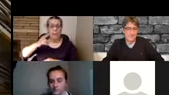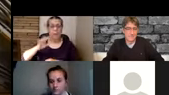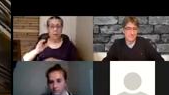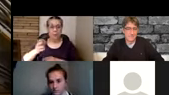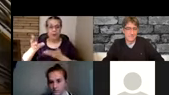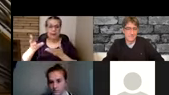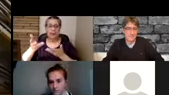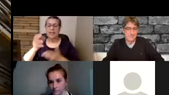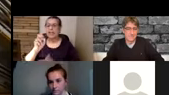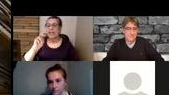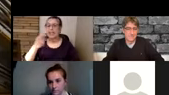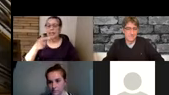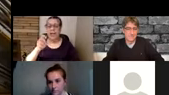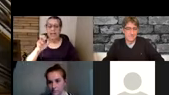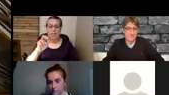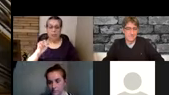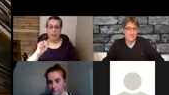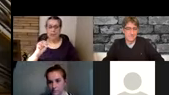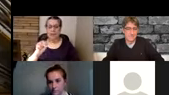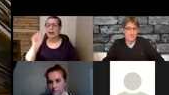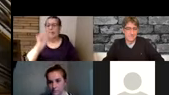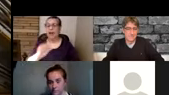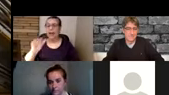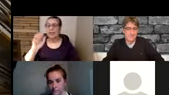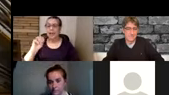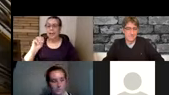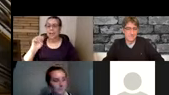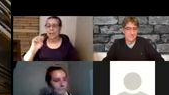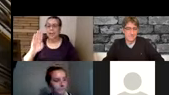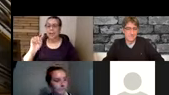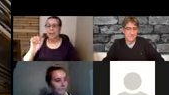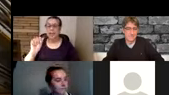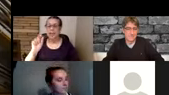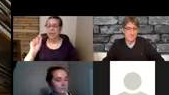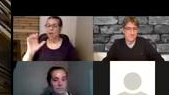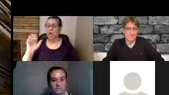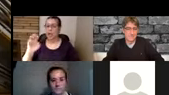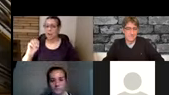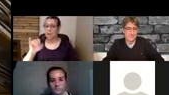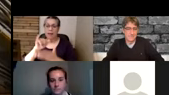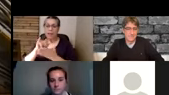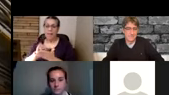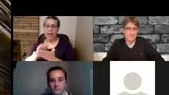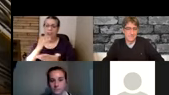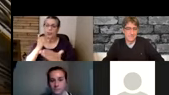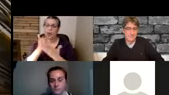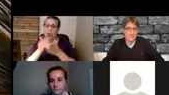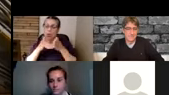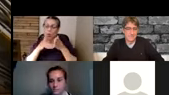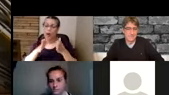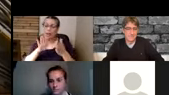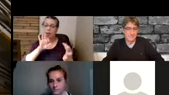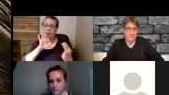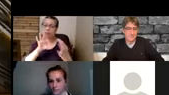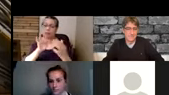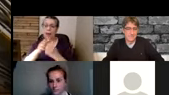publicengagement@mbta.com. And that is a great way for you to also share feedback with us. And that does make it through all of the MBTA